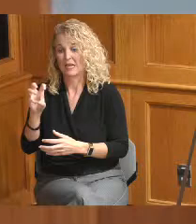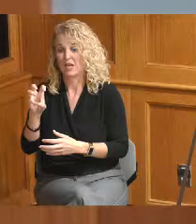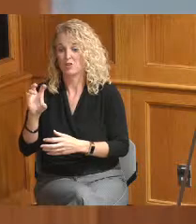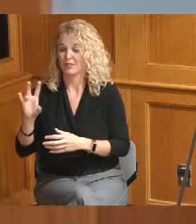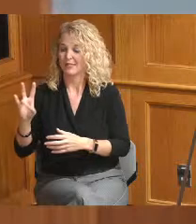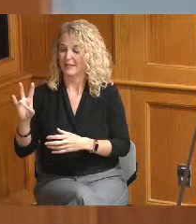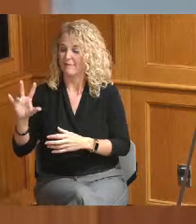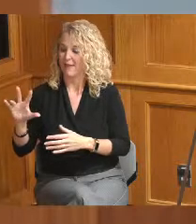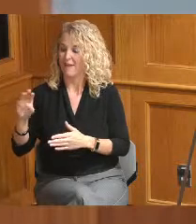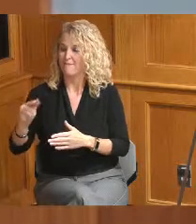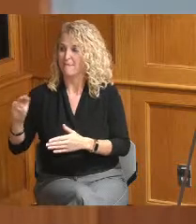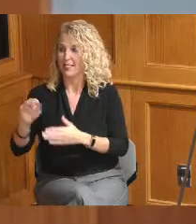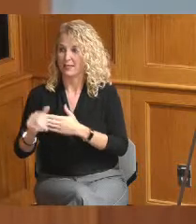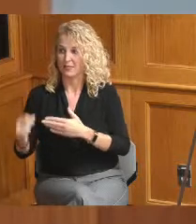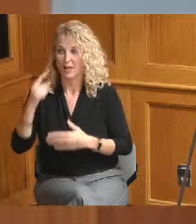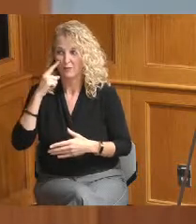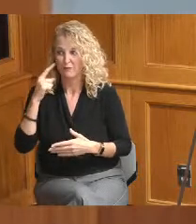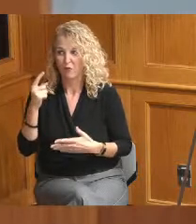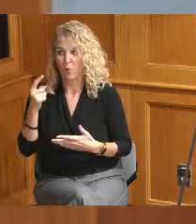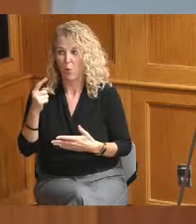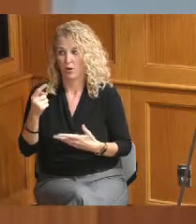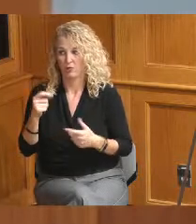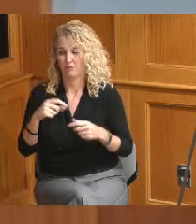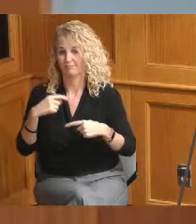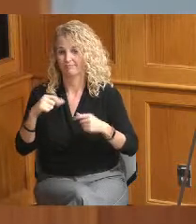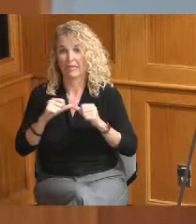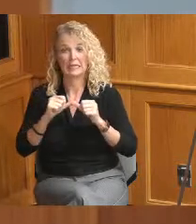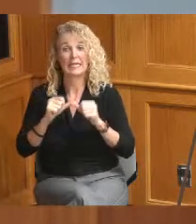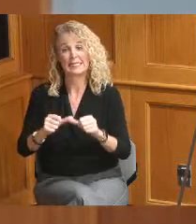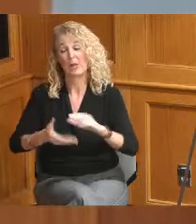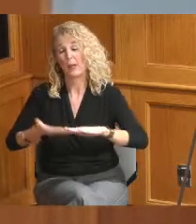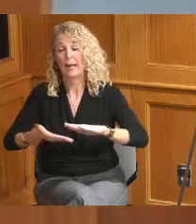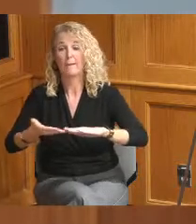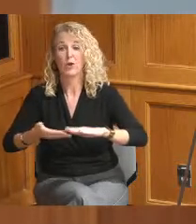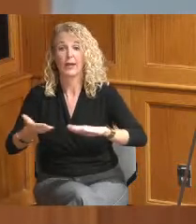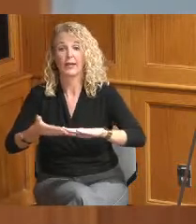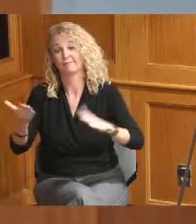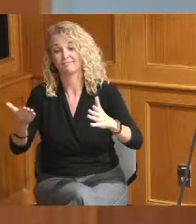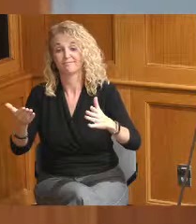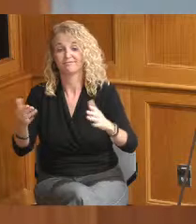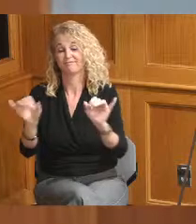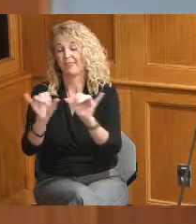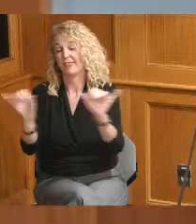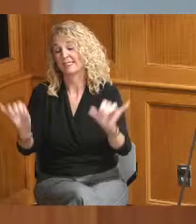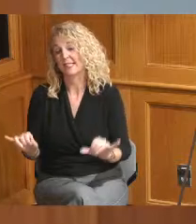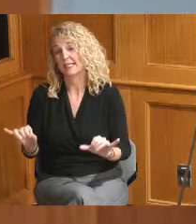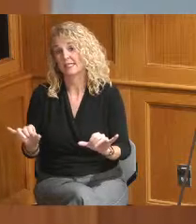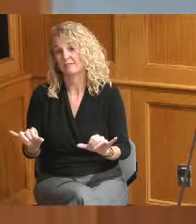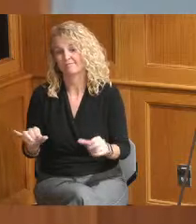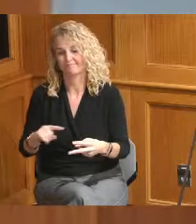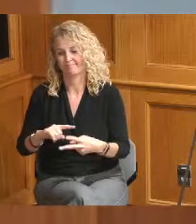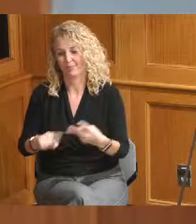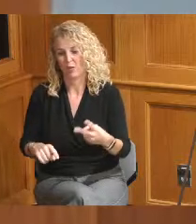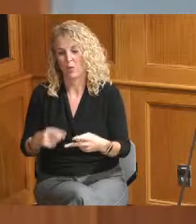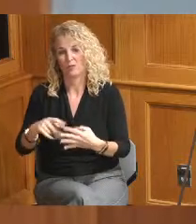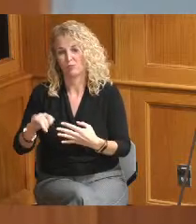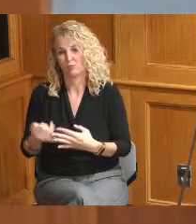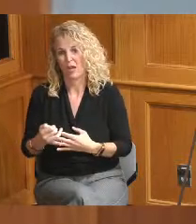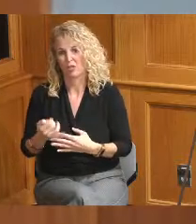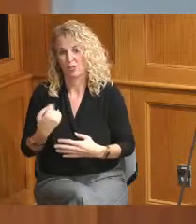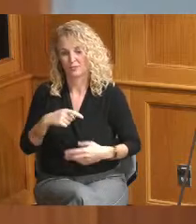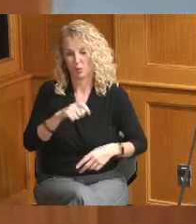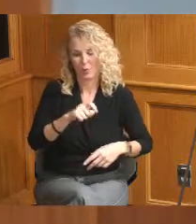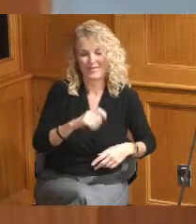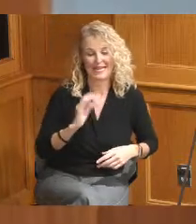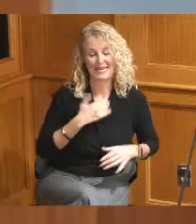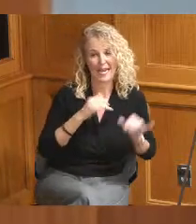million for basically keeping the wheels on the bus, operating the system. And those are projects that we really need. We